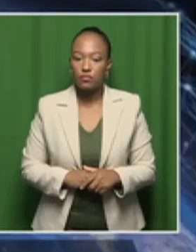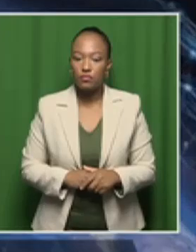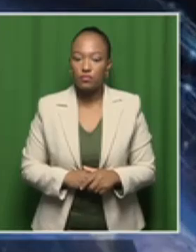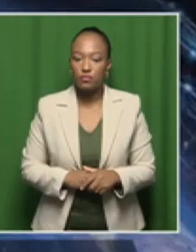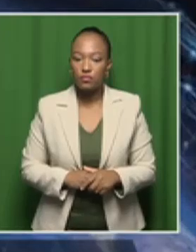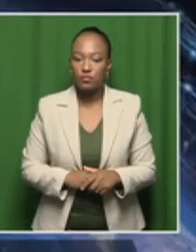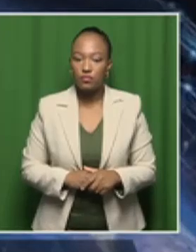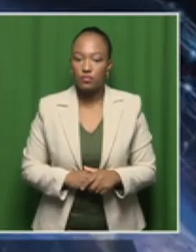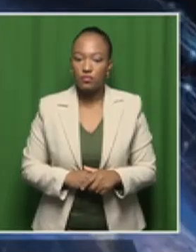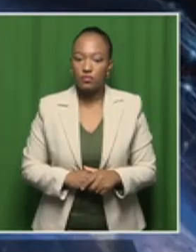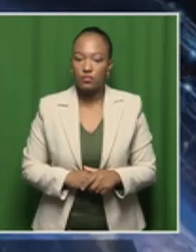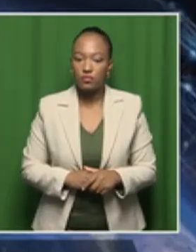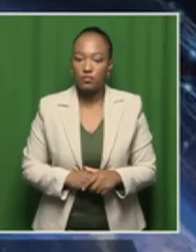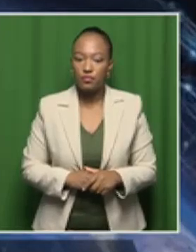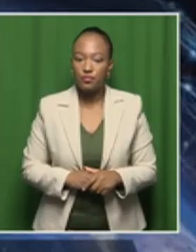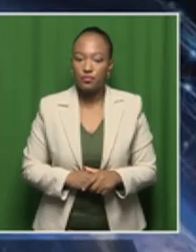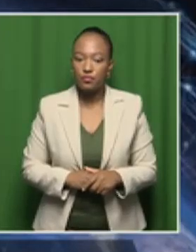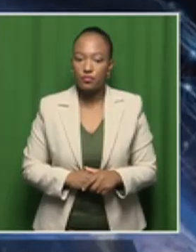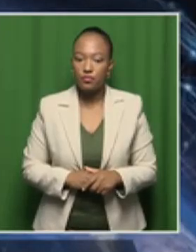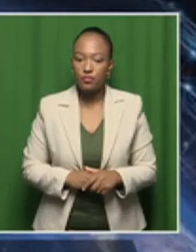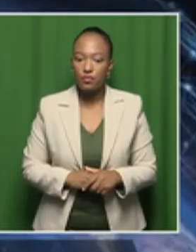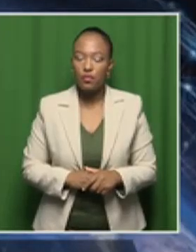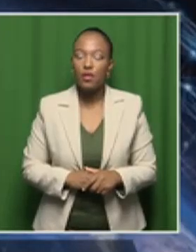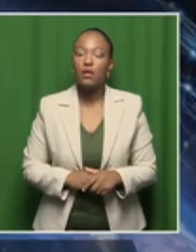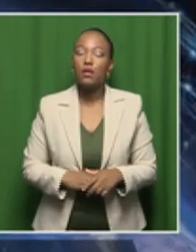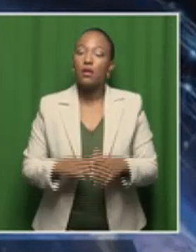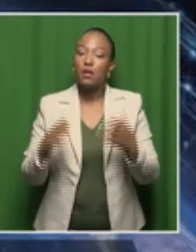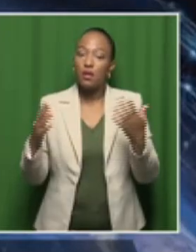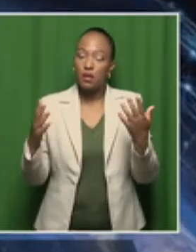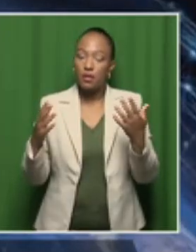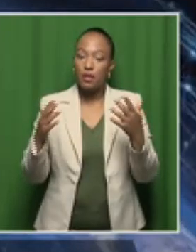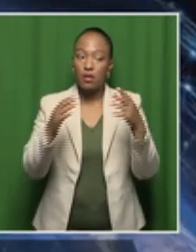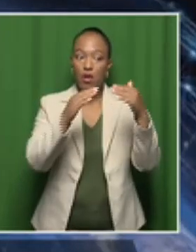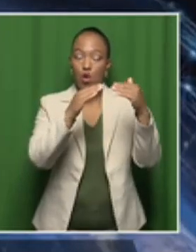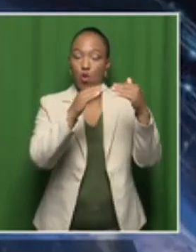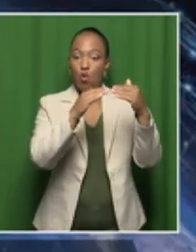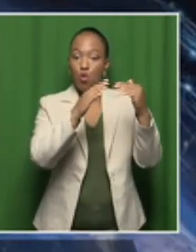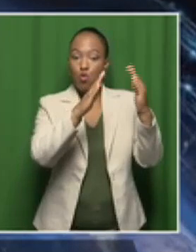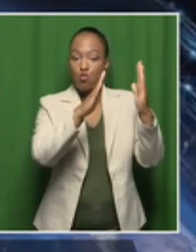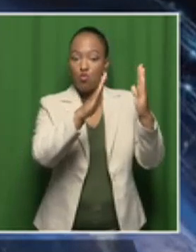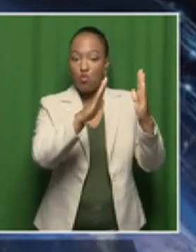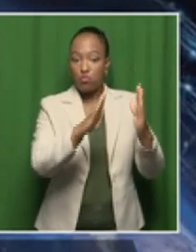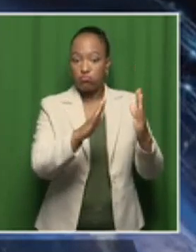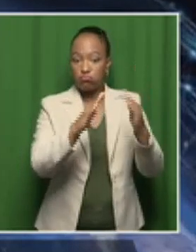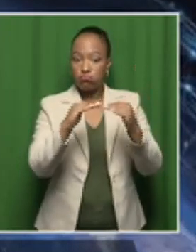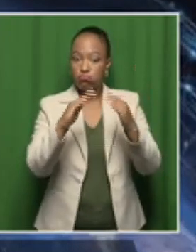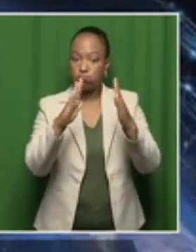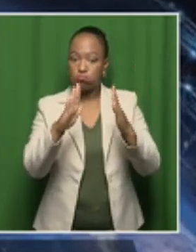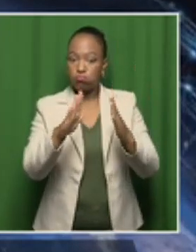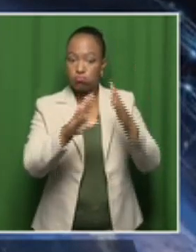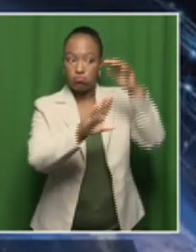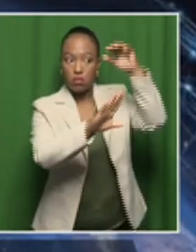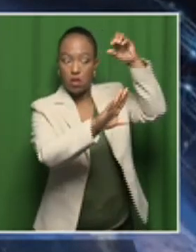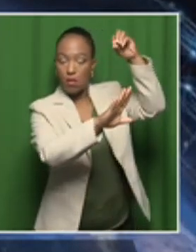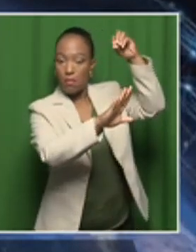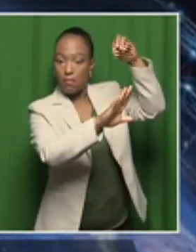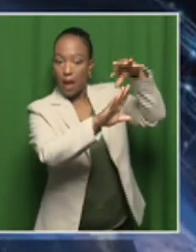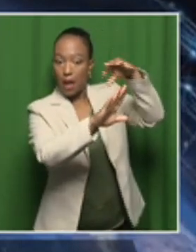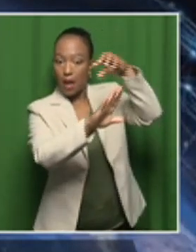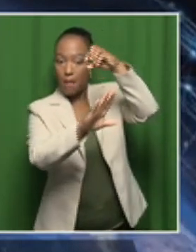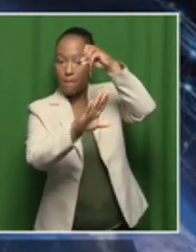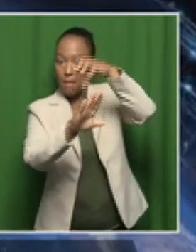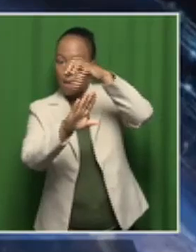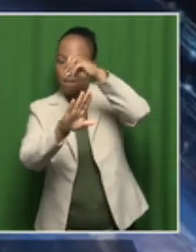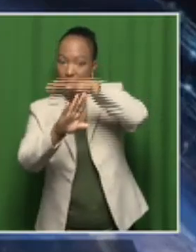that's put on your rooftop is reasonably sound as per accepted norms, and that's